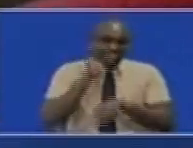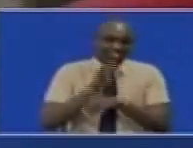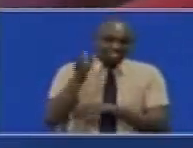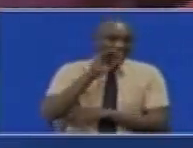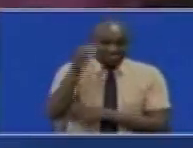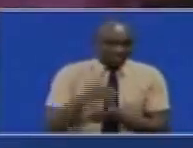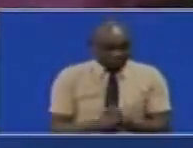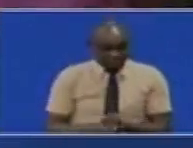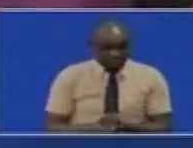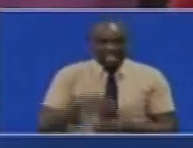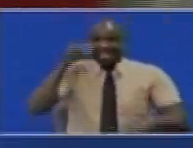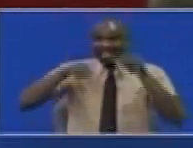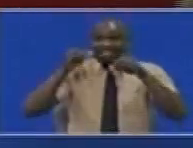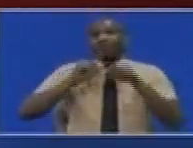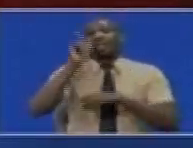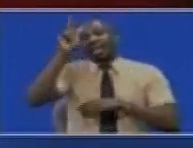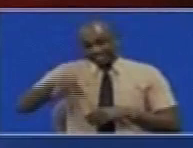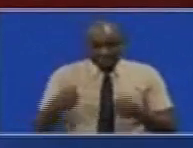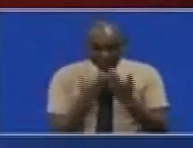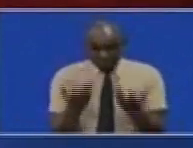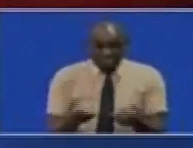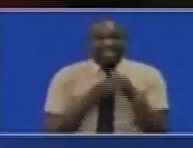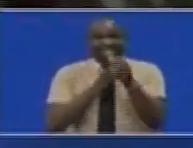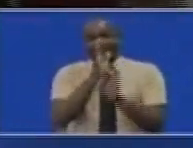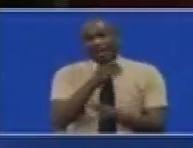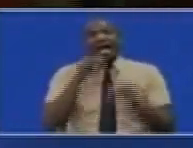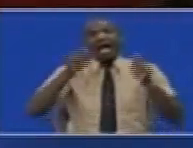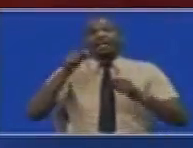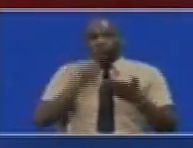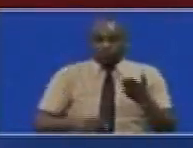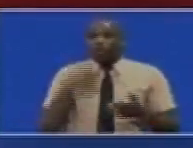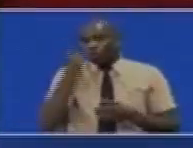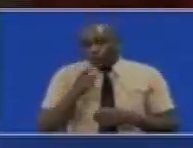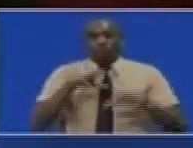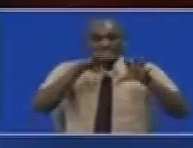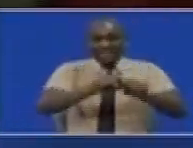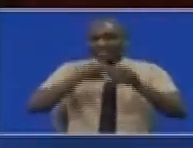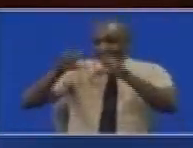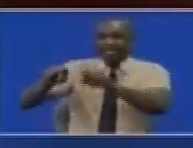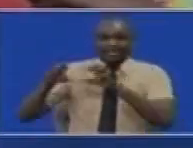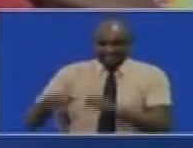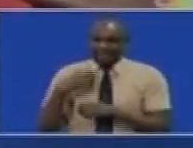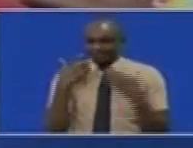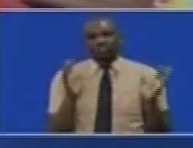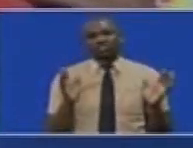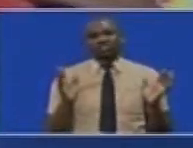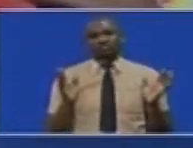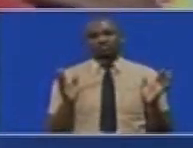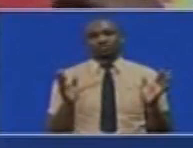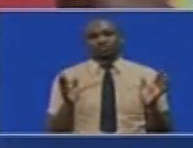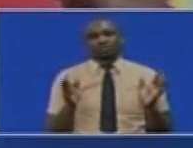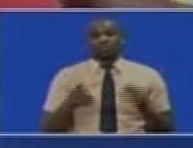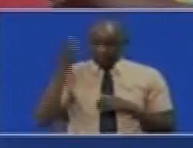Town. The elections were later held with the leaders agreeing on who should hold different positions.